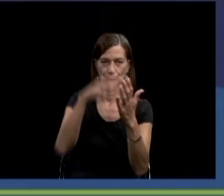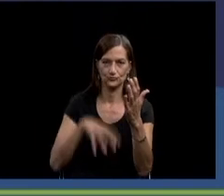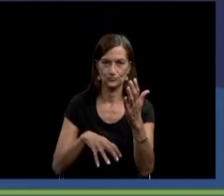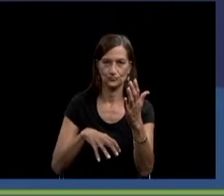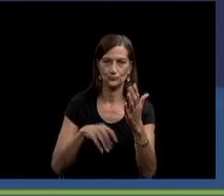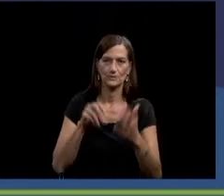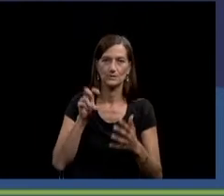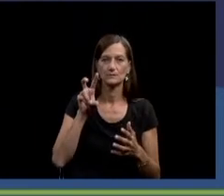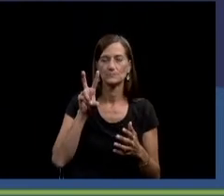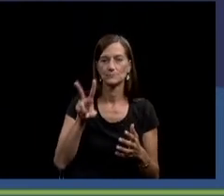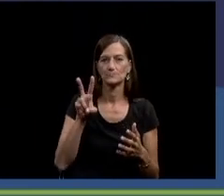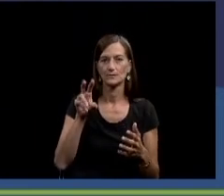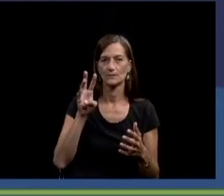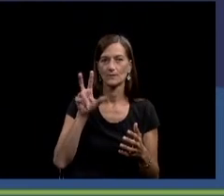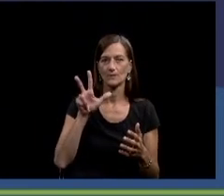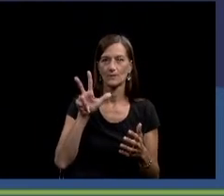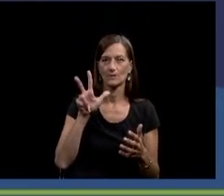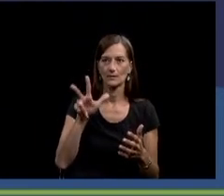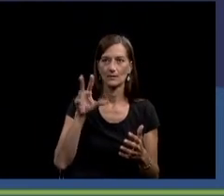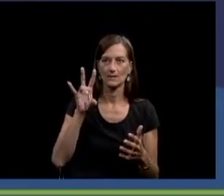3,400 misdemeanor arrests.